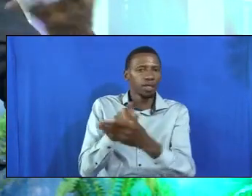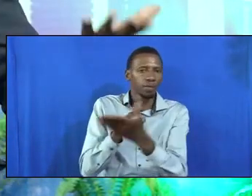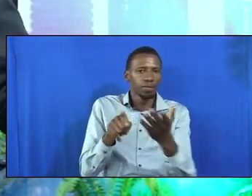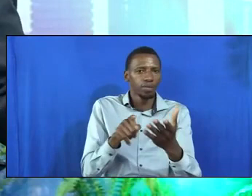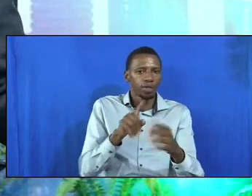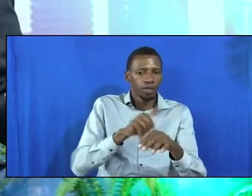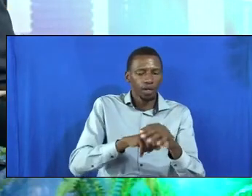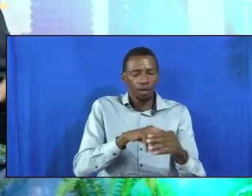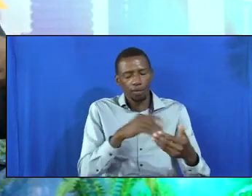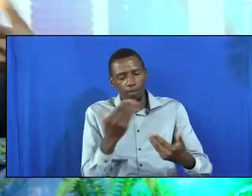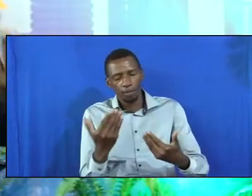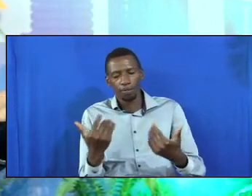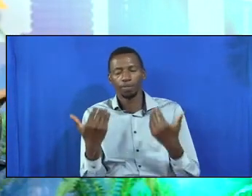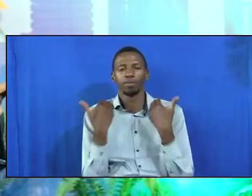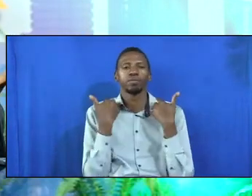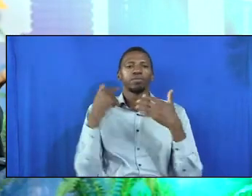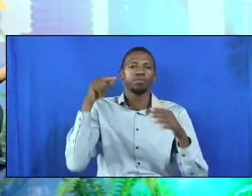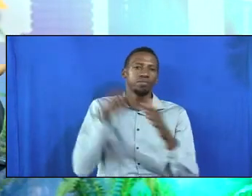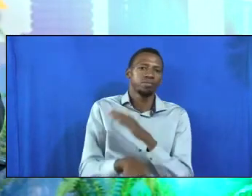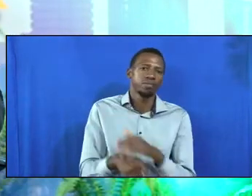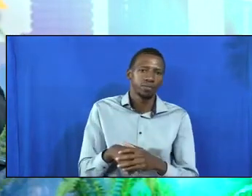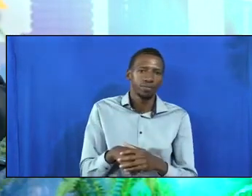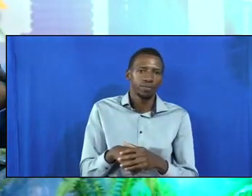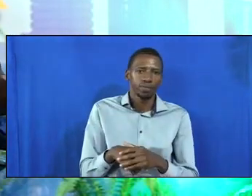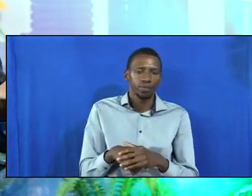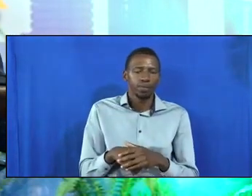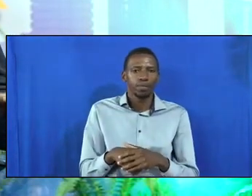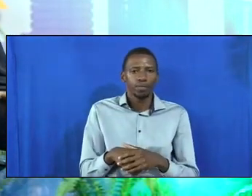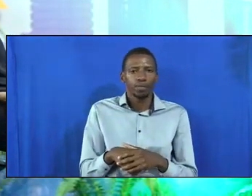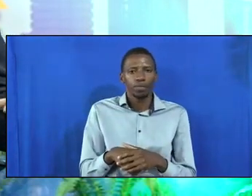So when they told me, I wasn't excited,